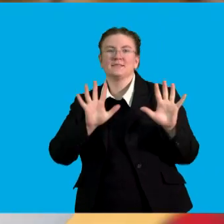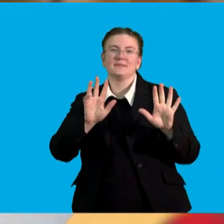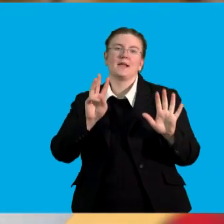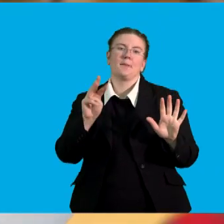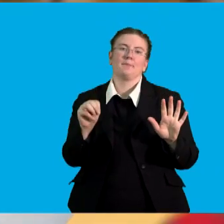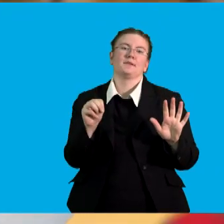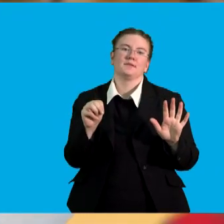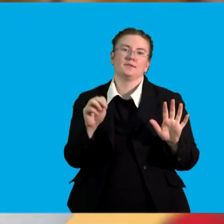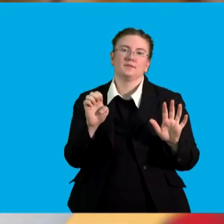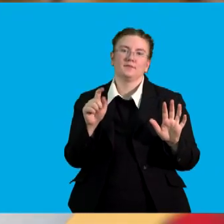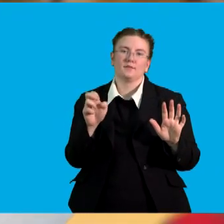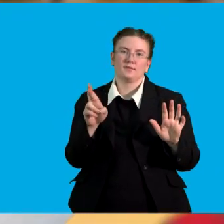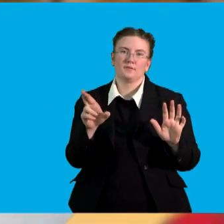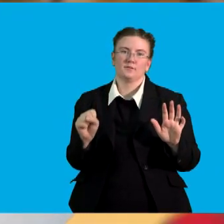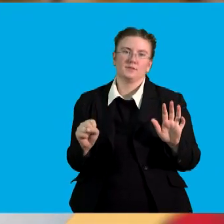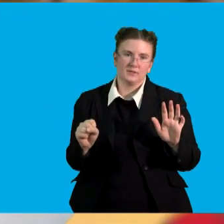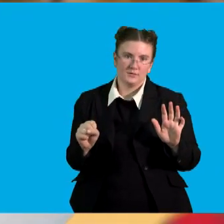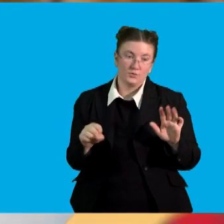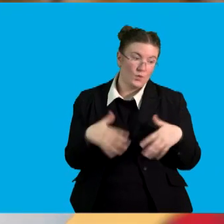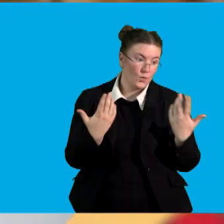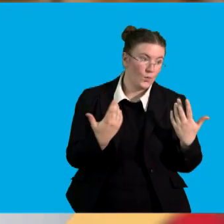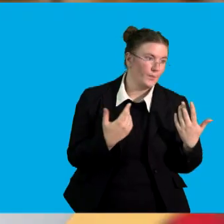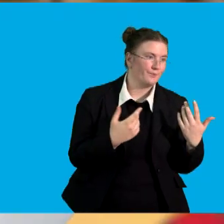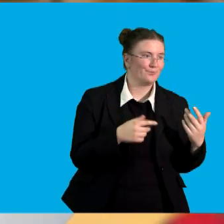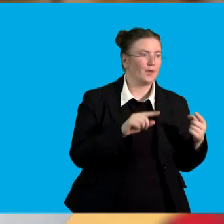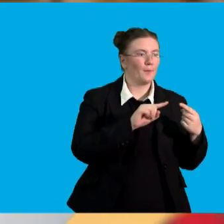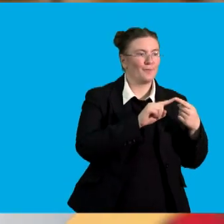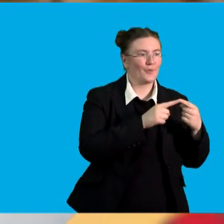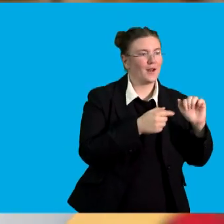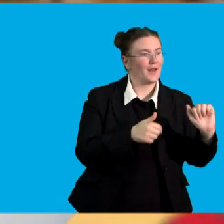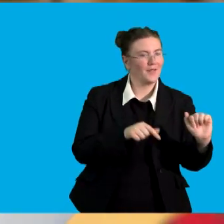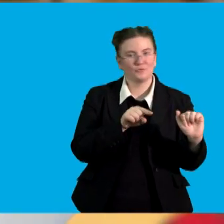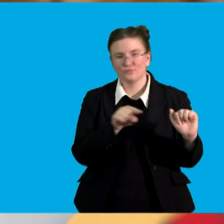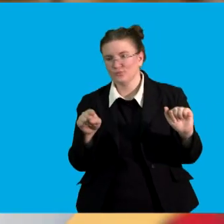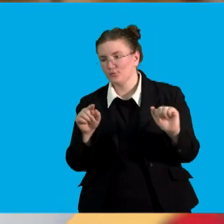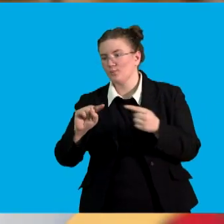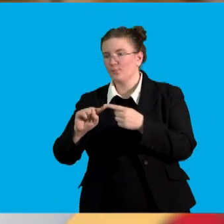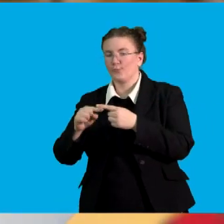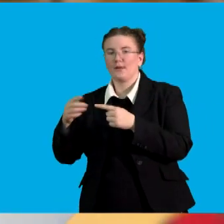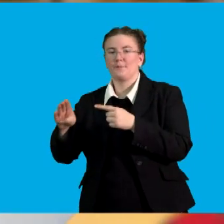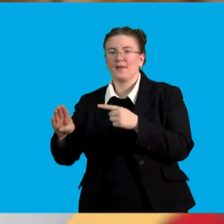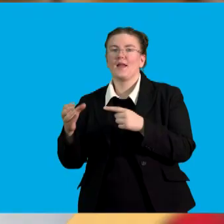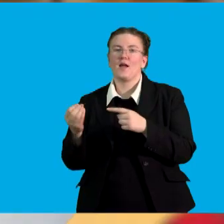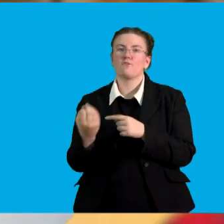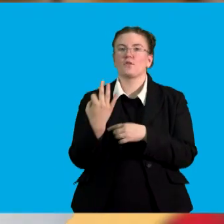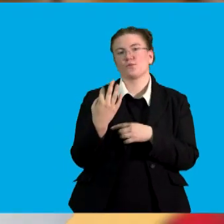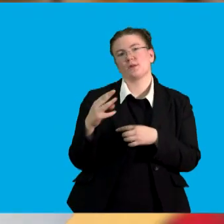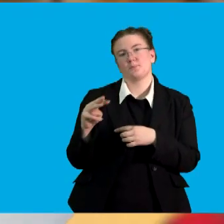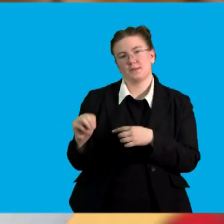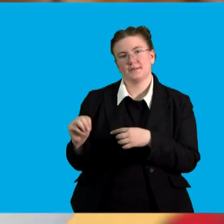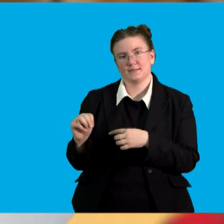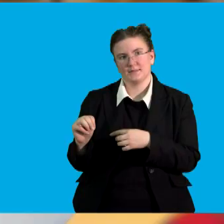Also the distance between point A and point B, it is 3 meters. So we can express all these physical quantities in terms